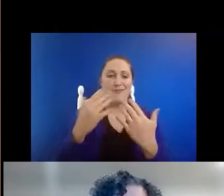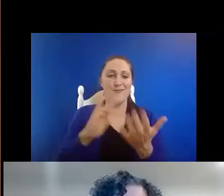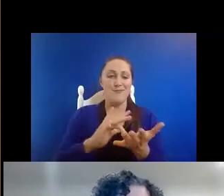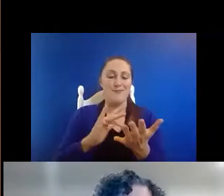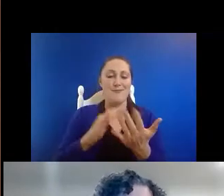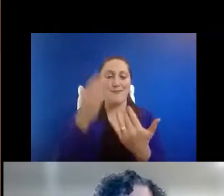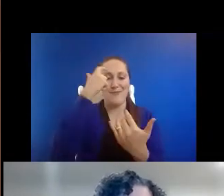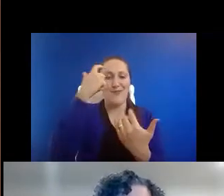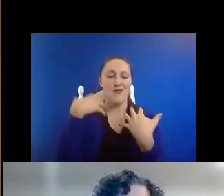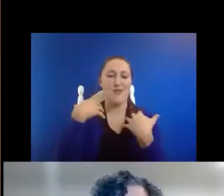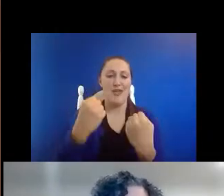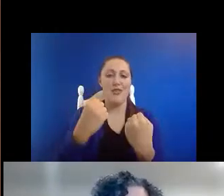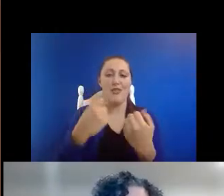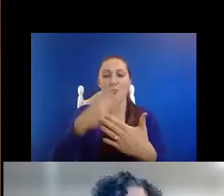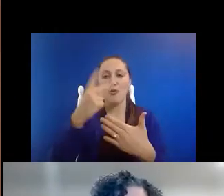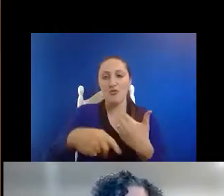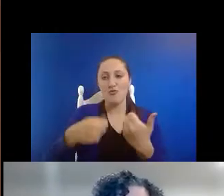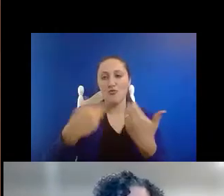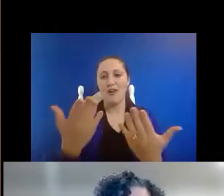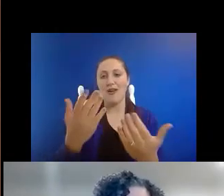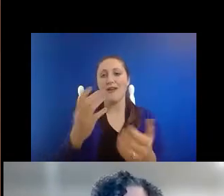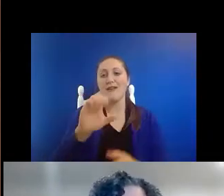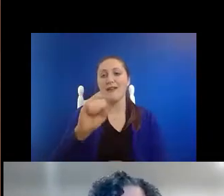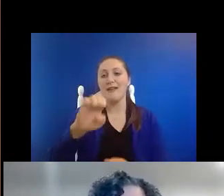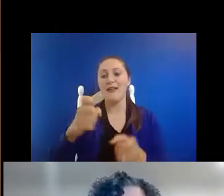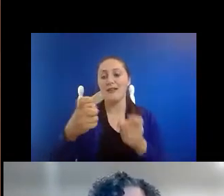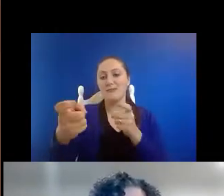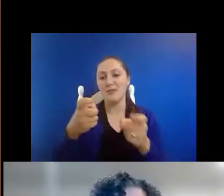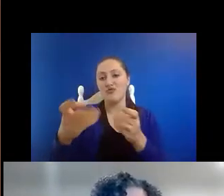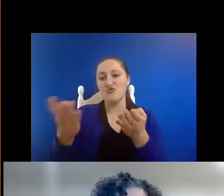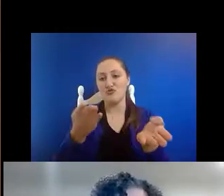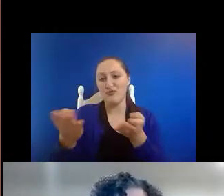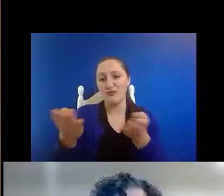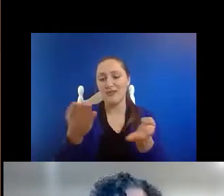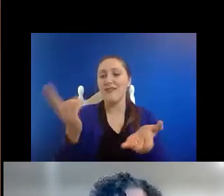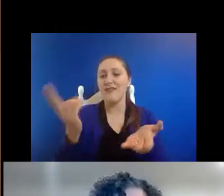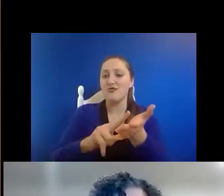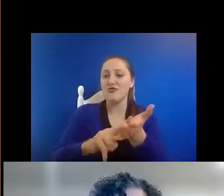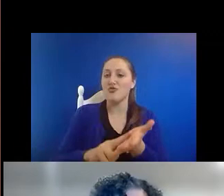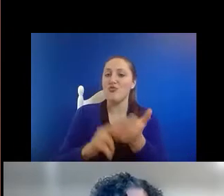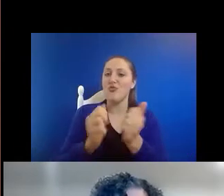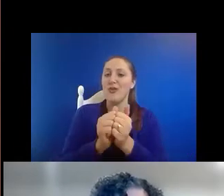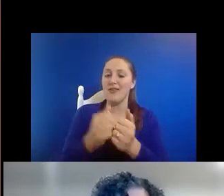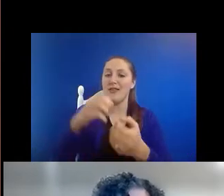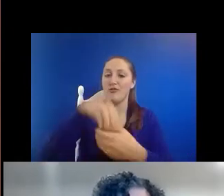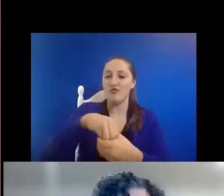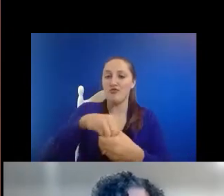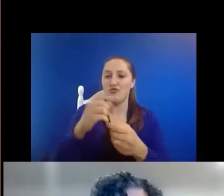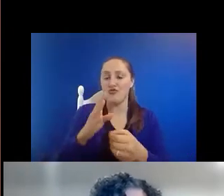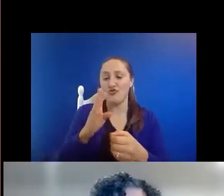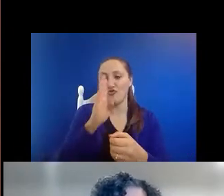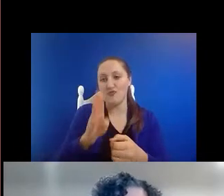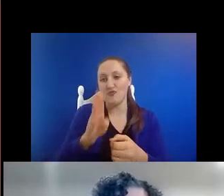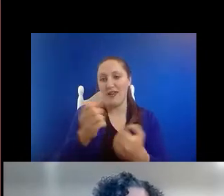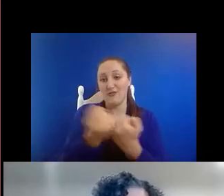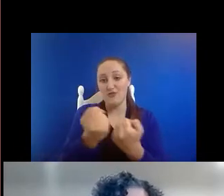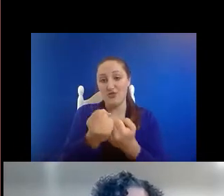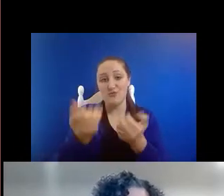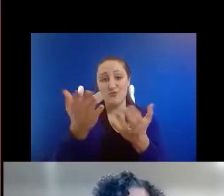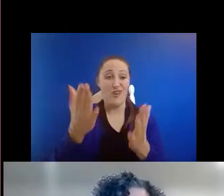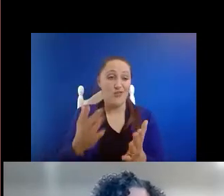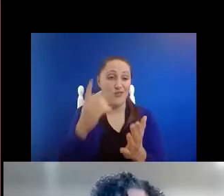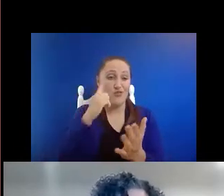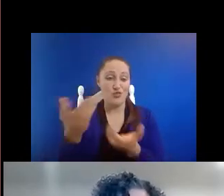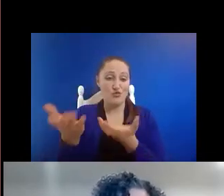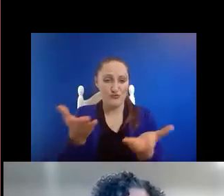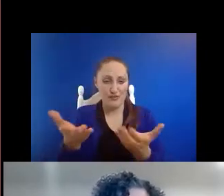to provide case management services and contract in turn with direct support providers to provide services. However,